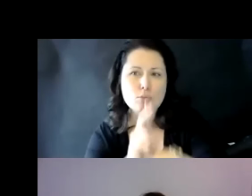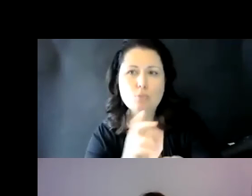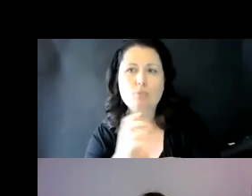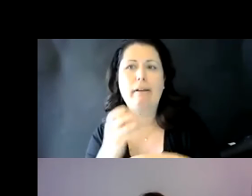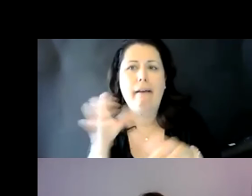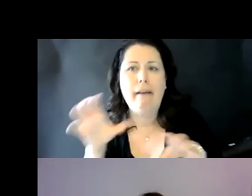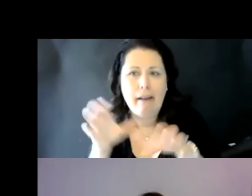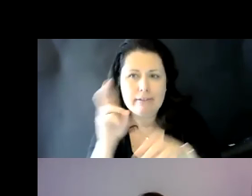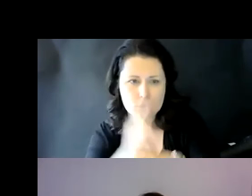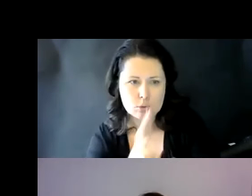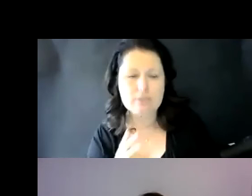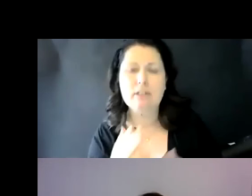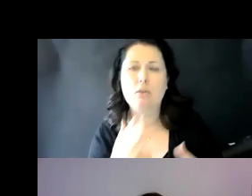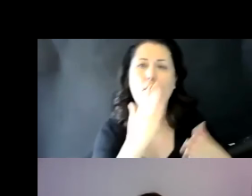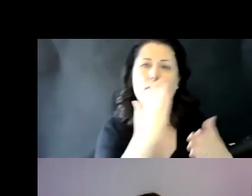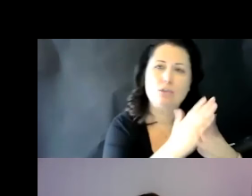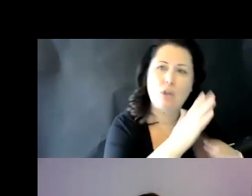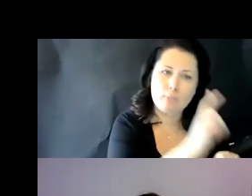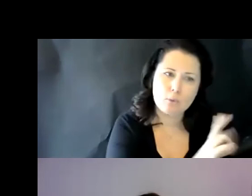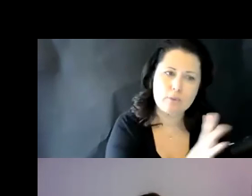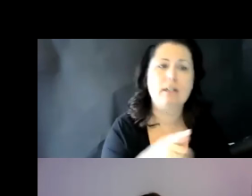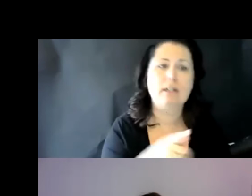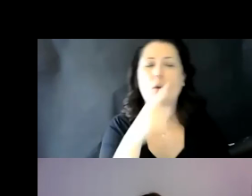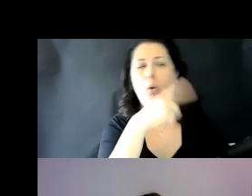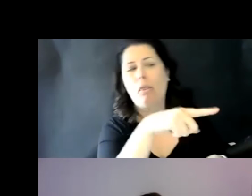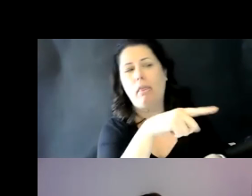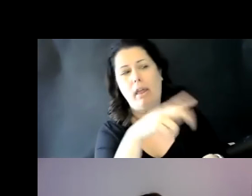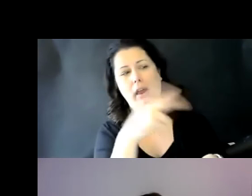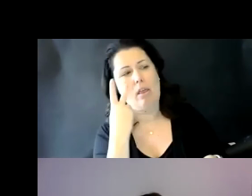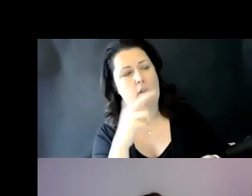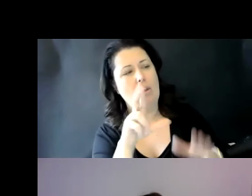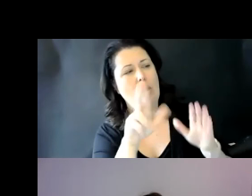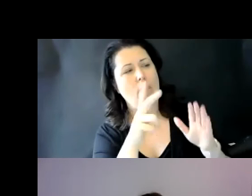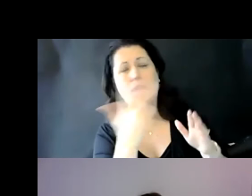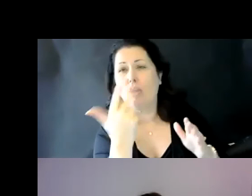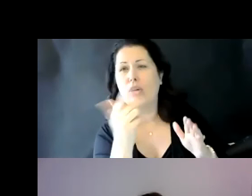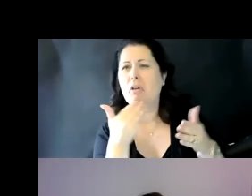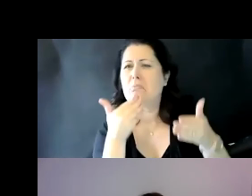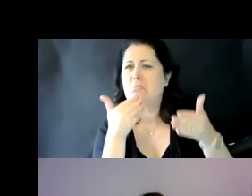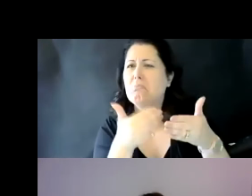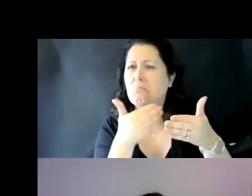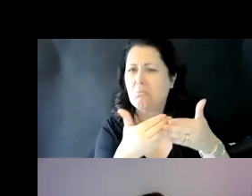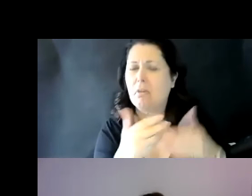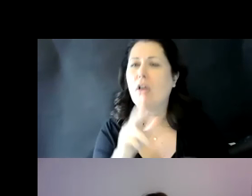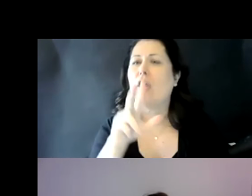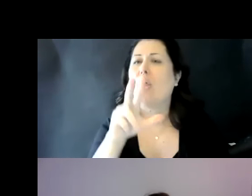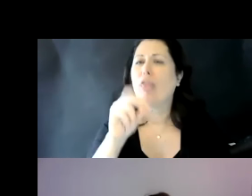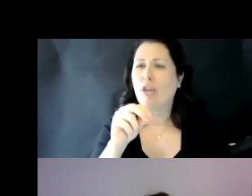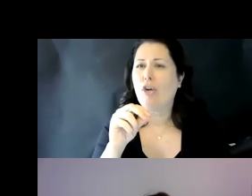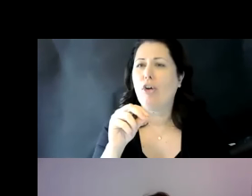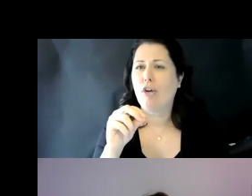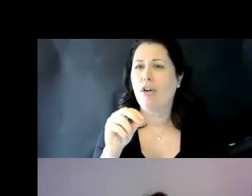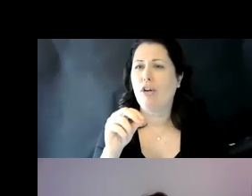had stopped using. And they seemed to think that these 33 indicators were getting a bit closer. And they said 30 of them seemed, yeah, they seemed like they were